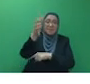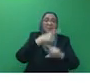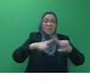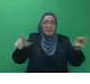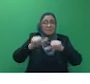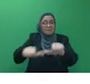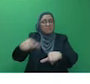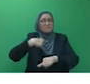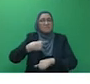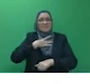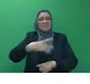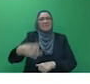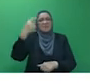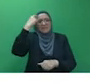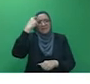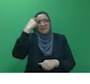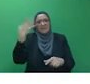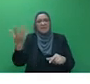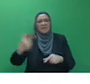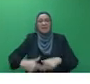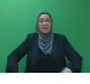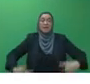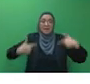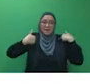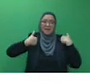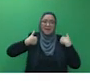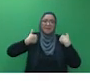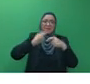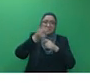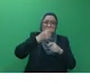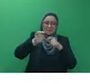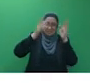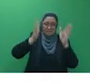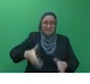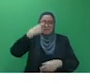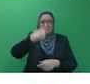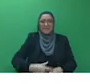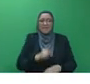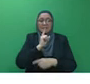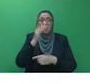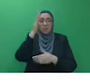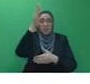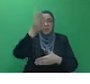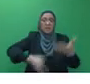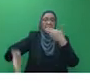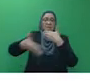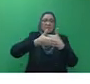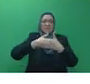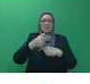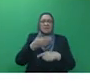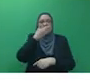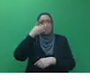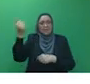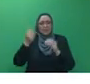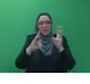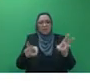-up comedy will come back it's the best way to enjoy comedy i feel um but i was suspicious some some really